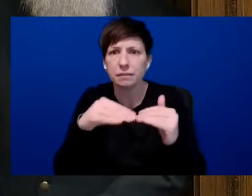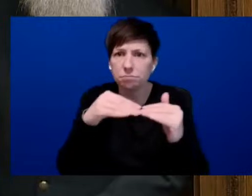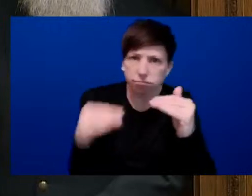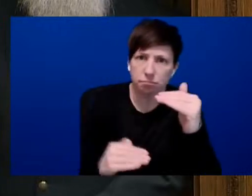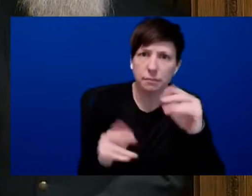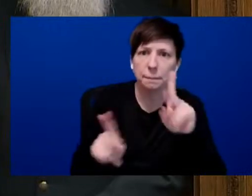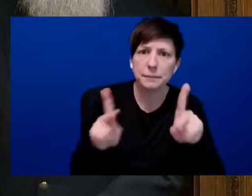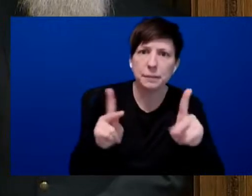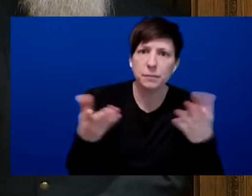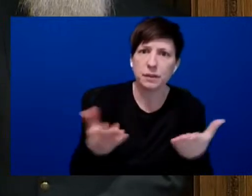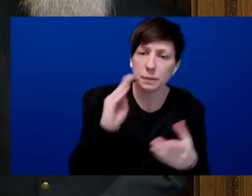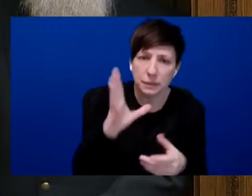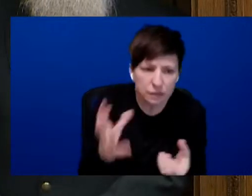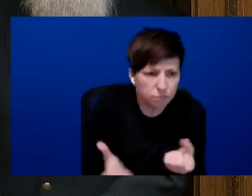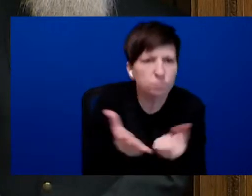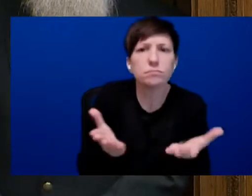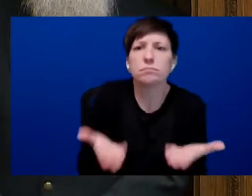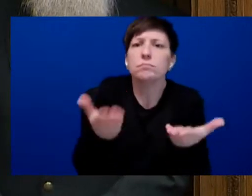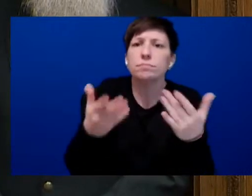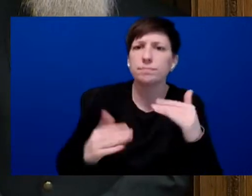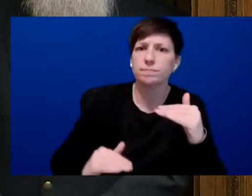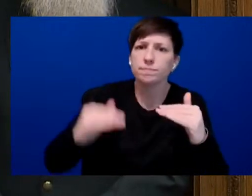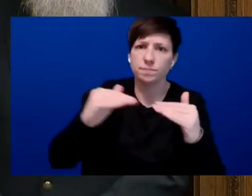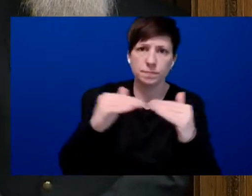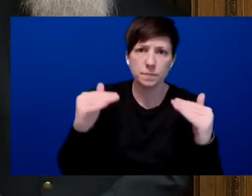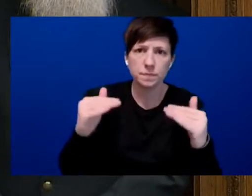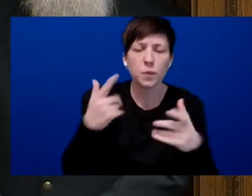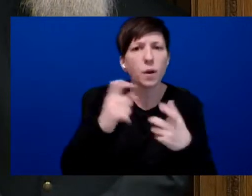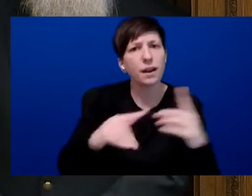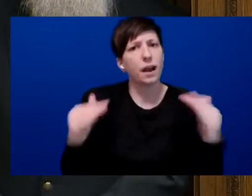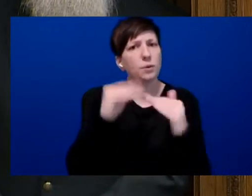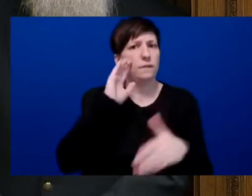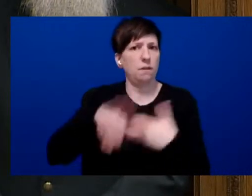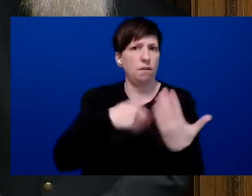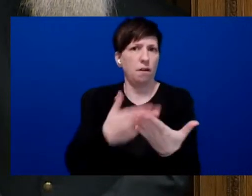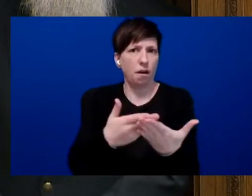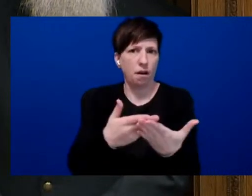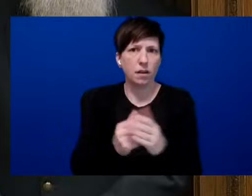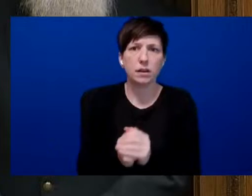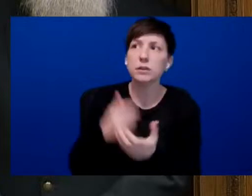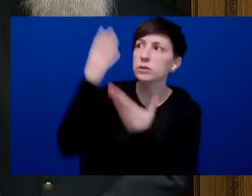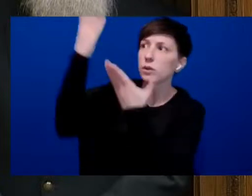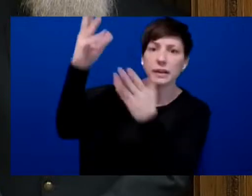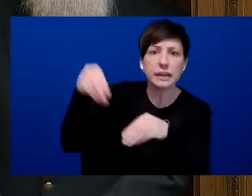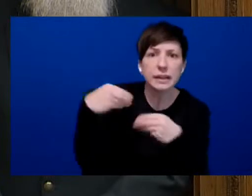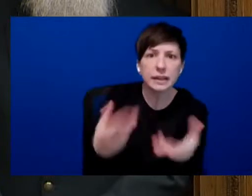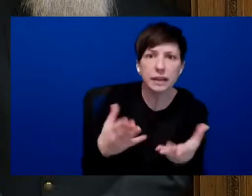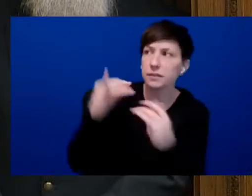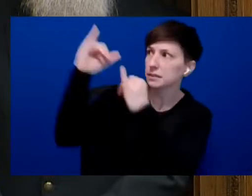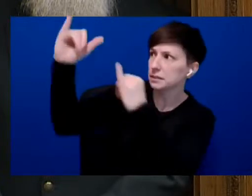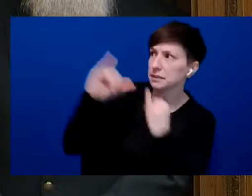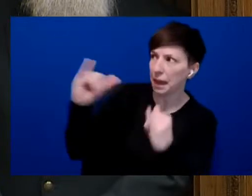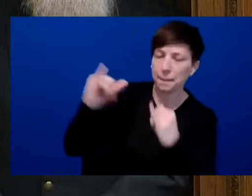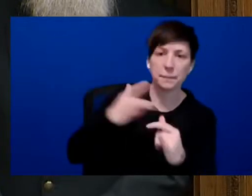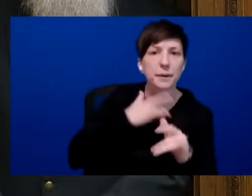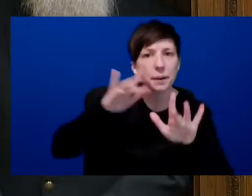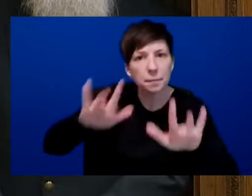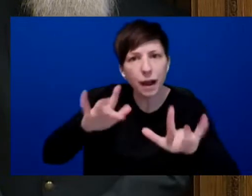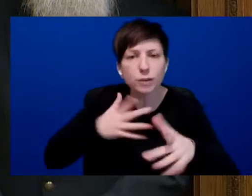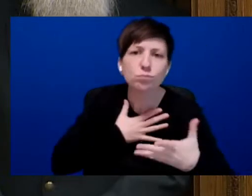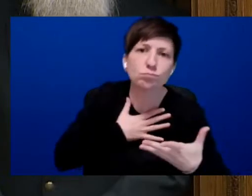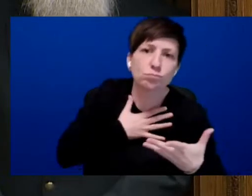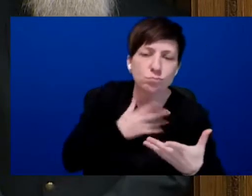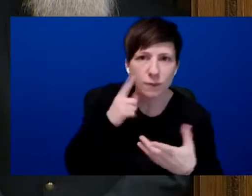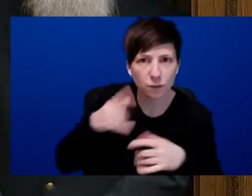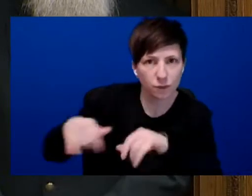British Columbia. Compassionate One, guide us in your way of compassion. Bless and preserve the caring spirit